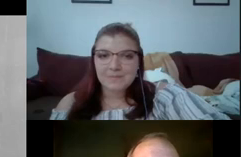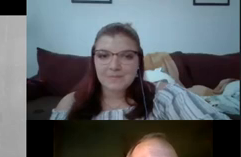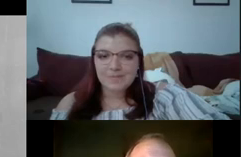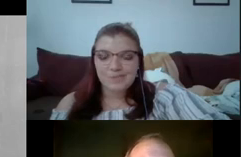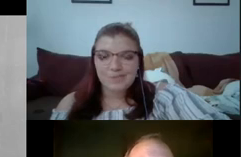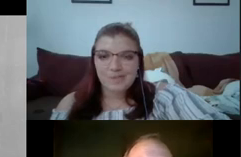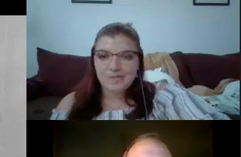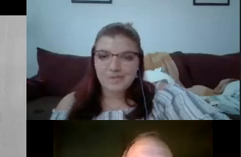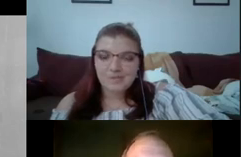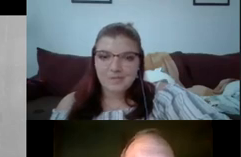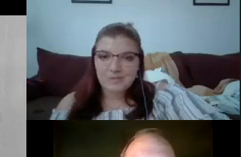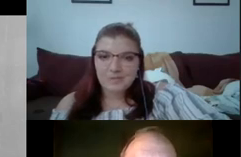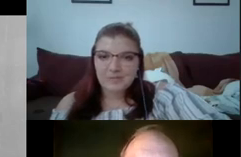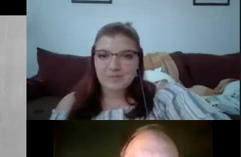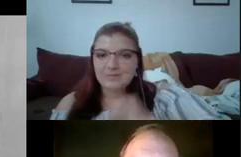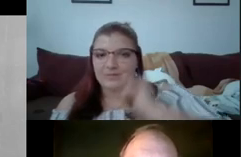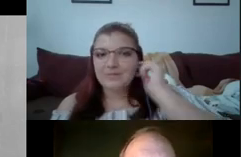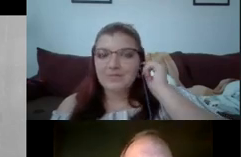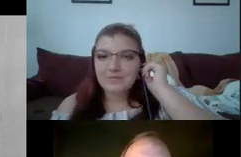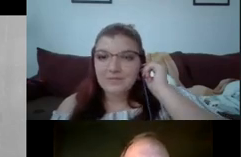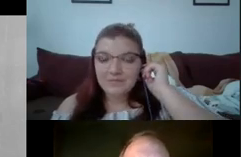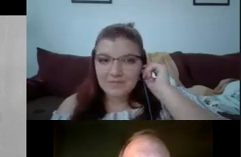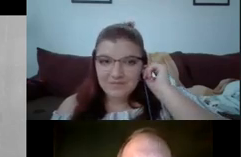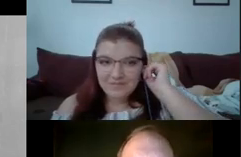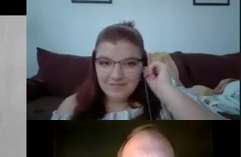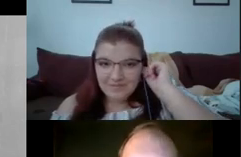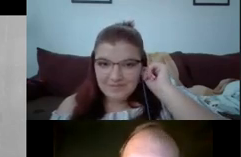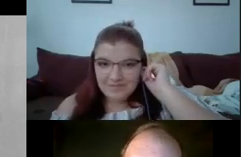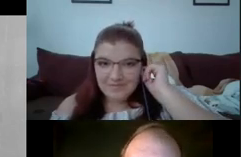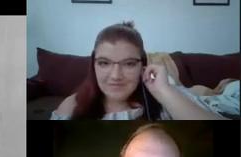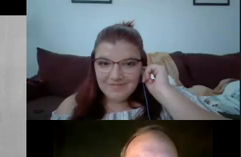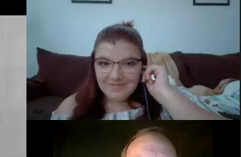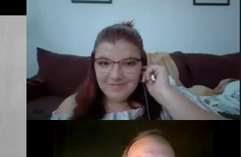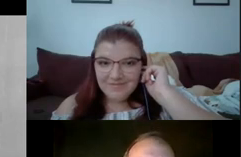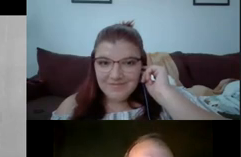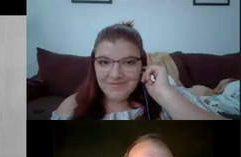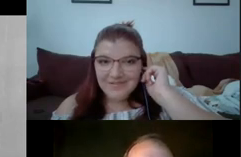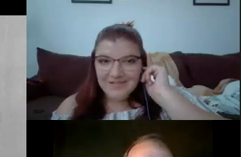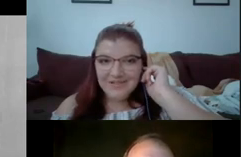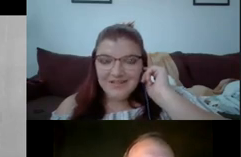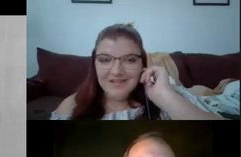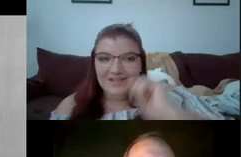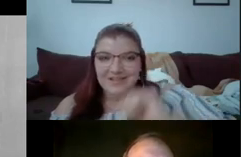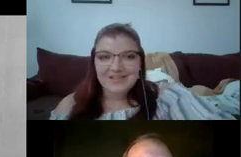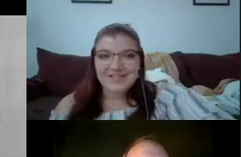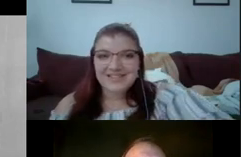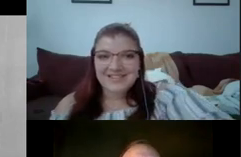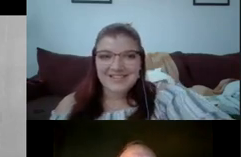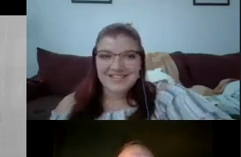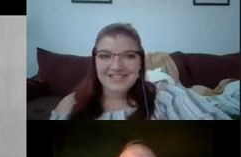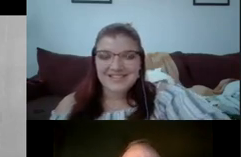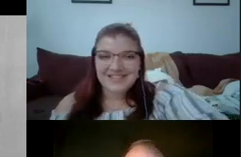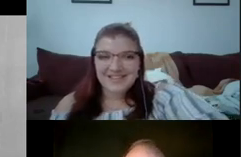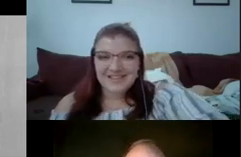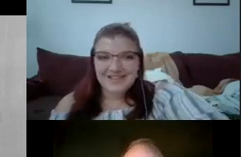crowded. In this case, you can see some of the students are wearing freshman beanies, believe it or not. The